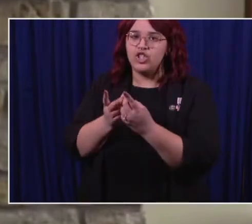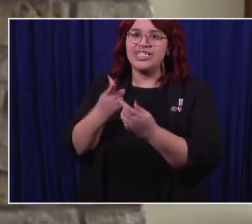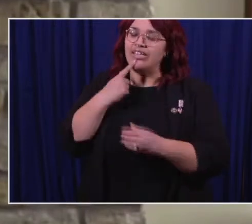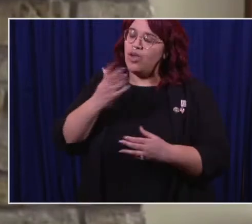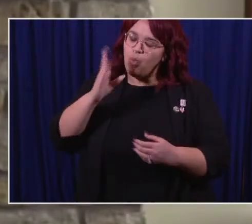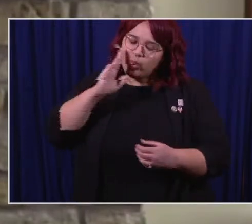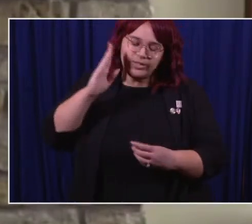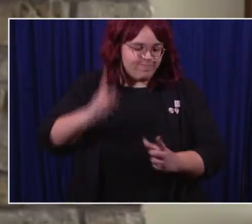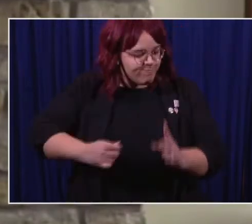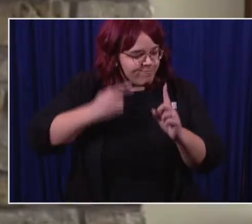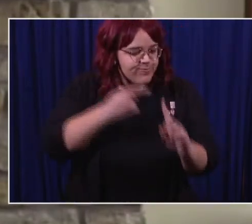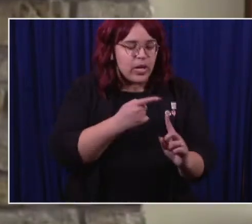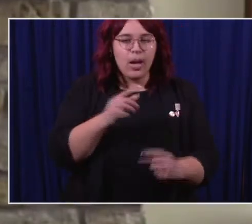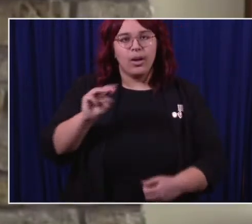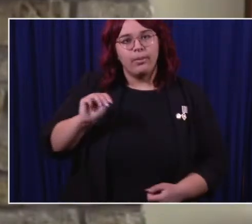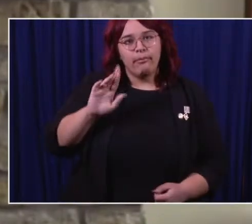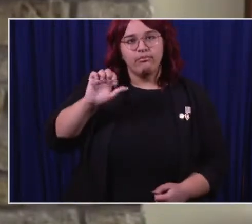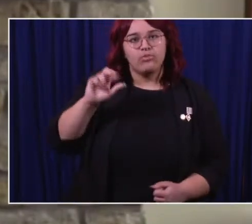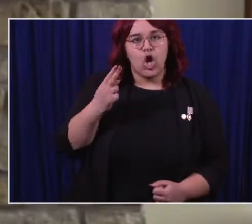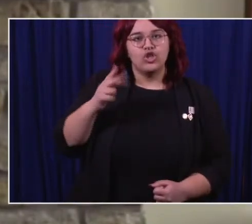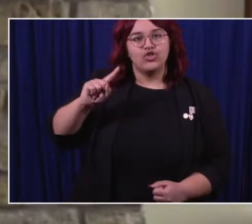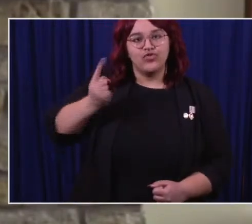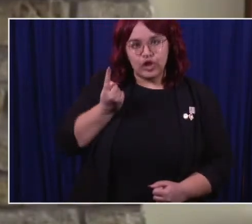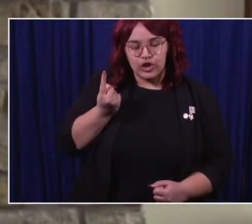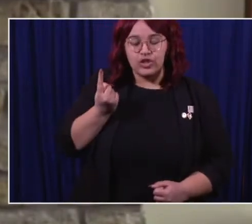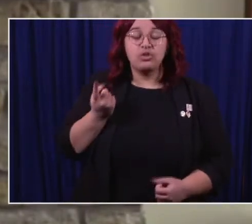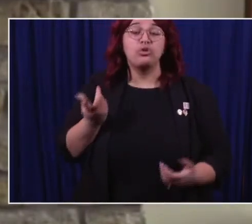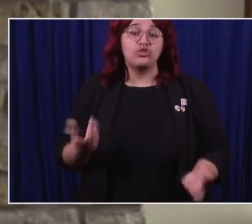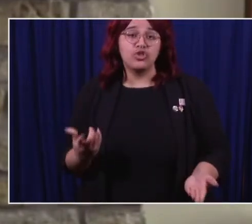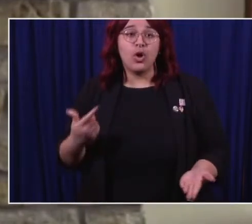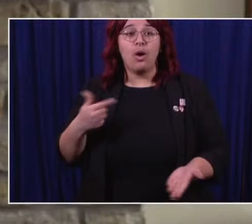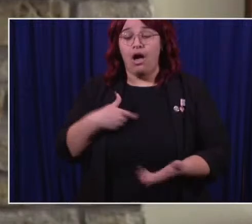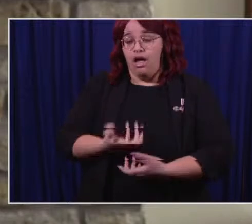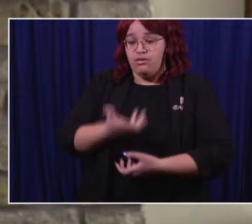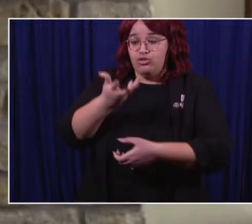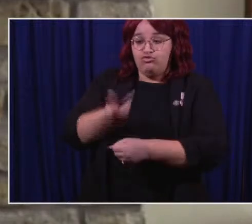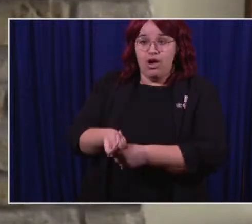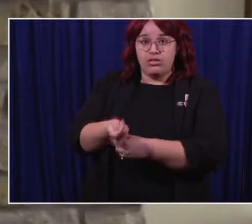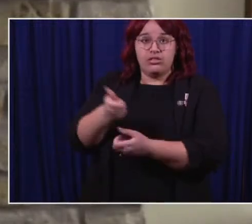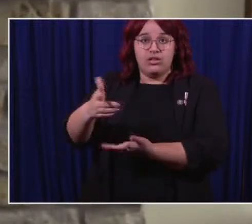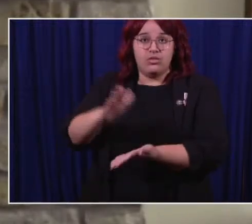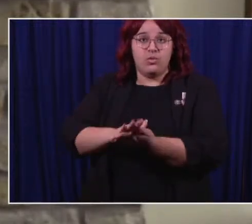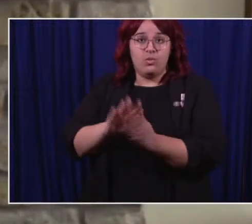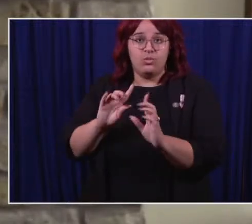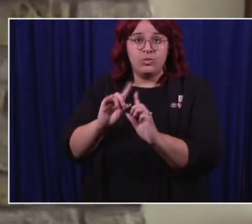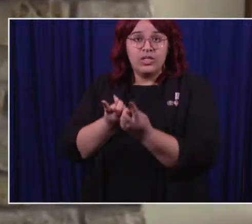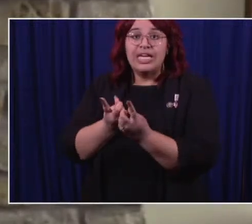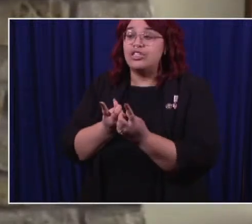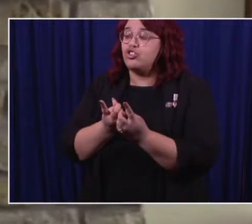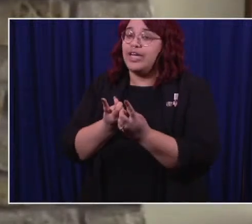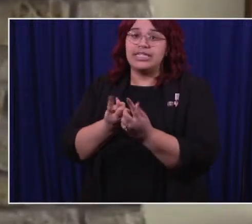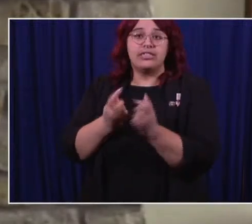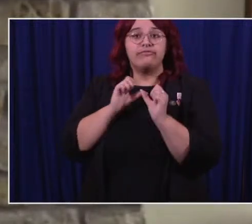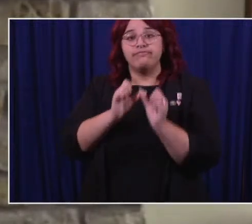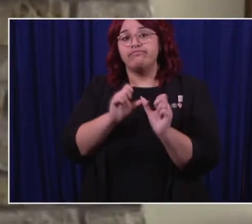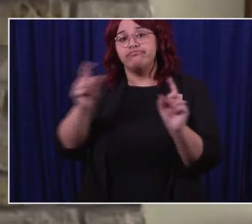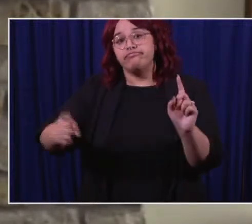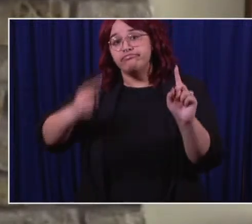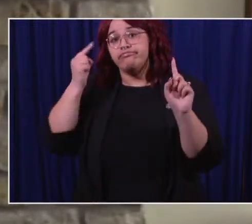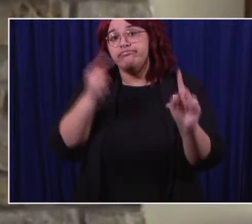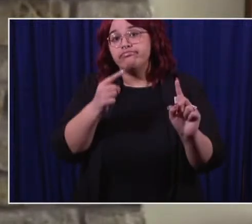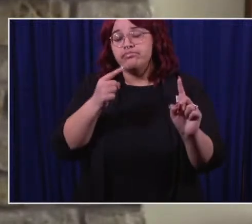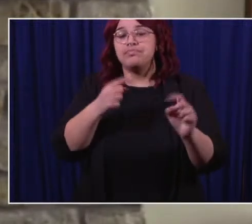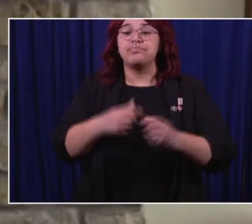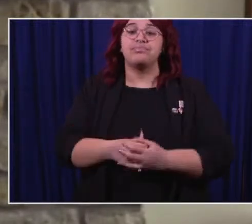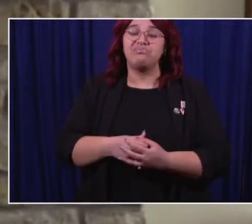So I'm sure they will continue to try to do that. I would urge them, to get as many kids back as they can. He